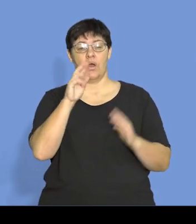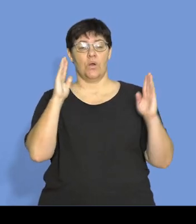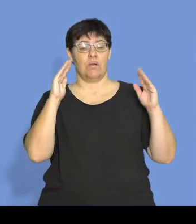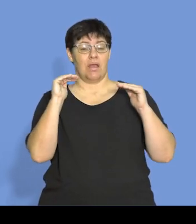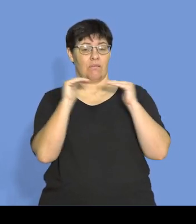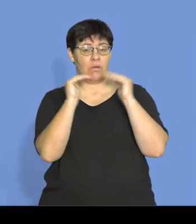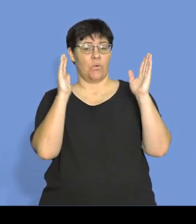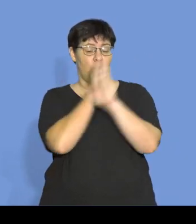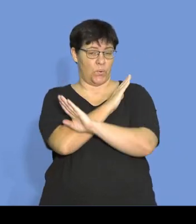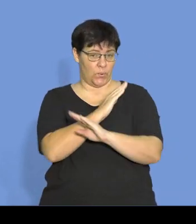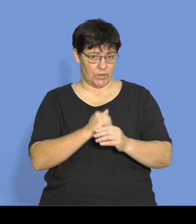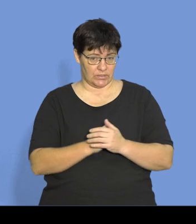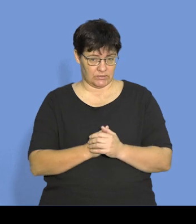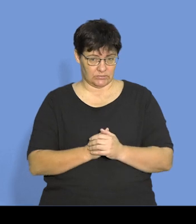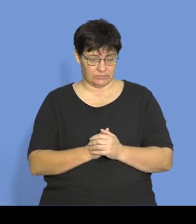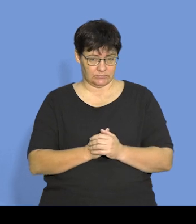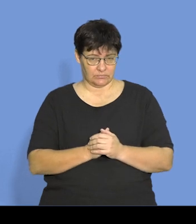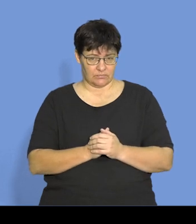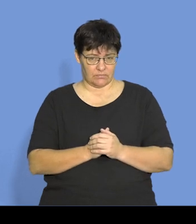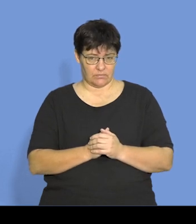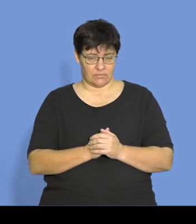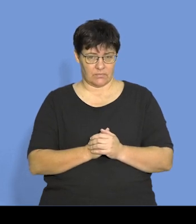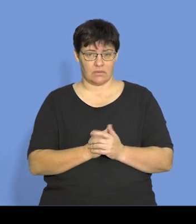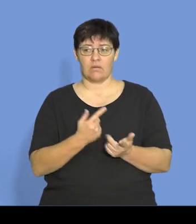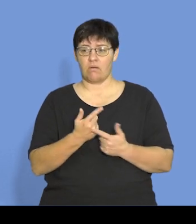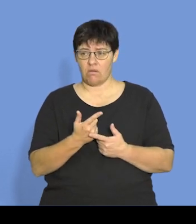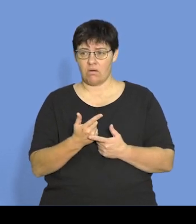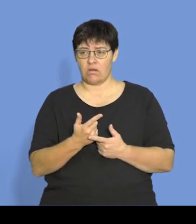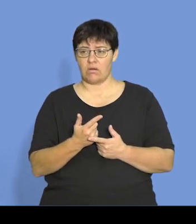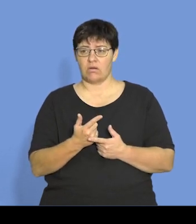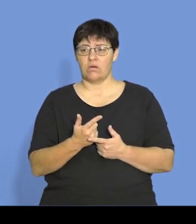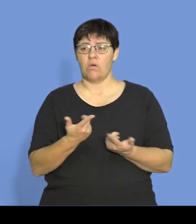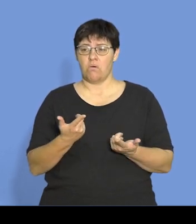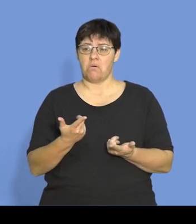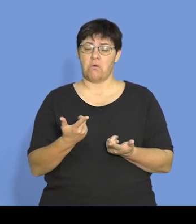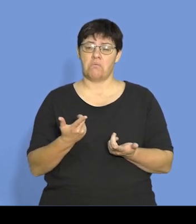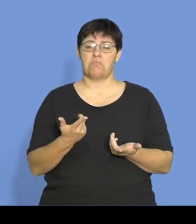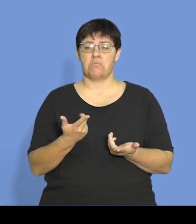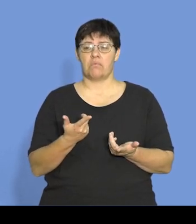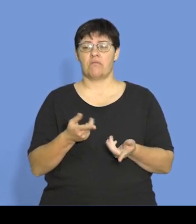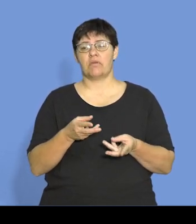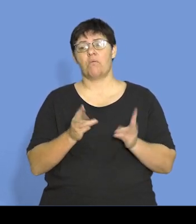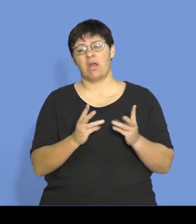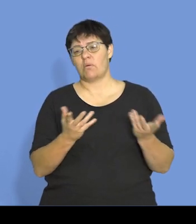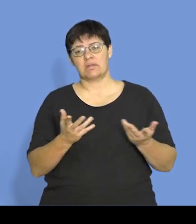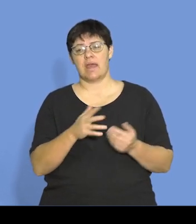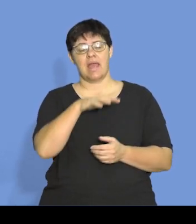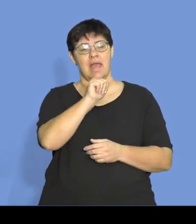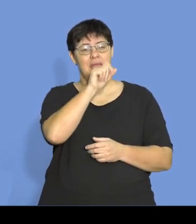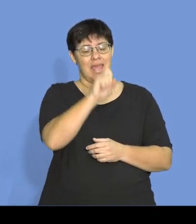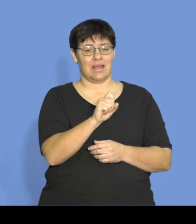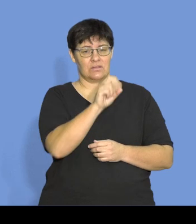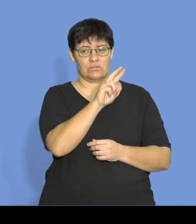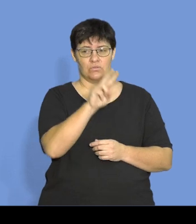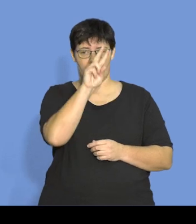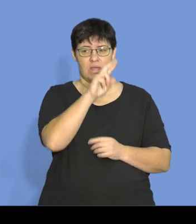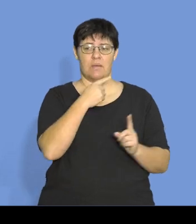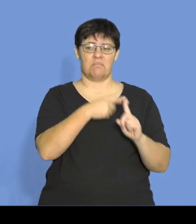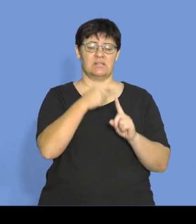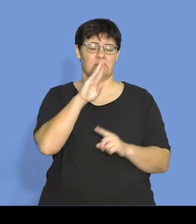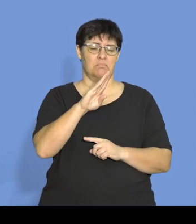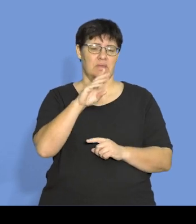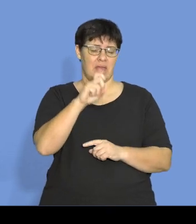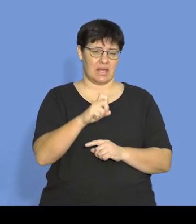or rather inequalities, are inequalities of the form ax squared plus bx plus